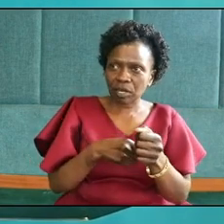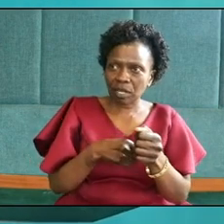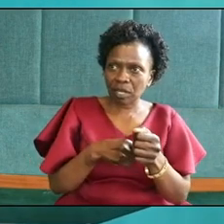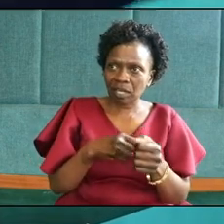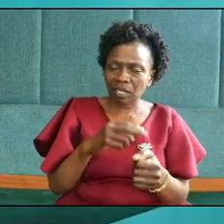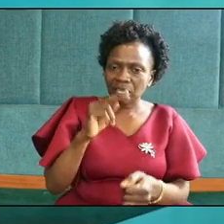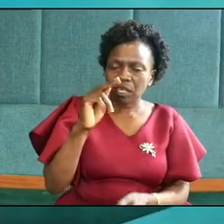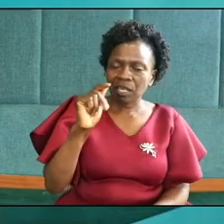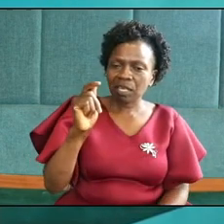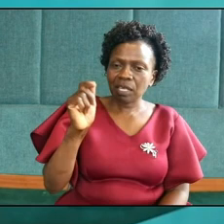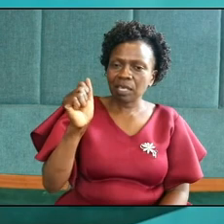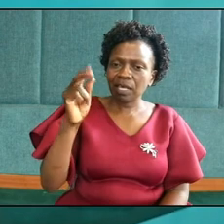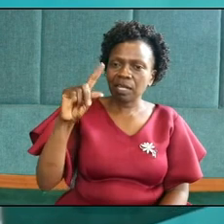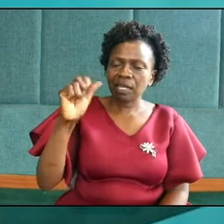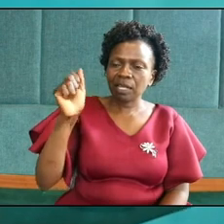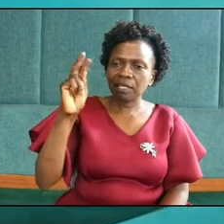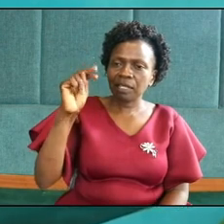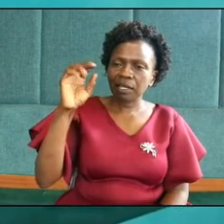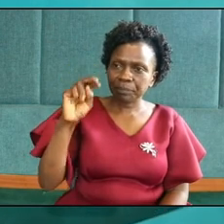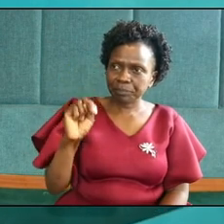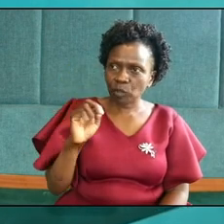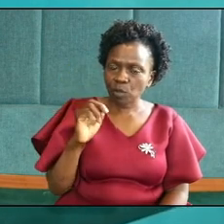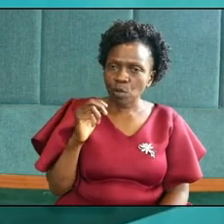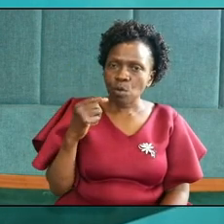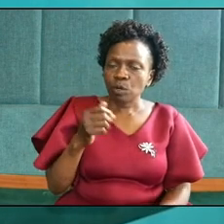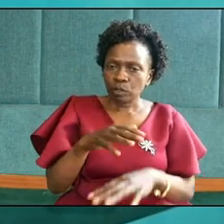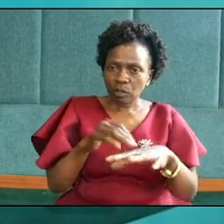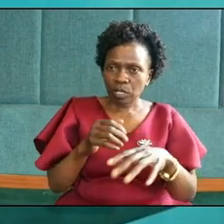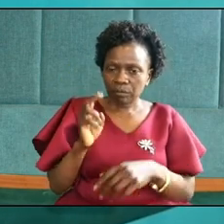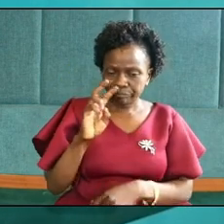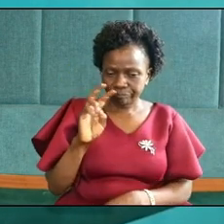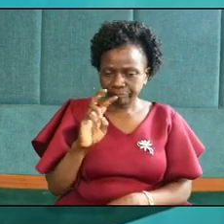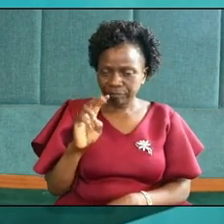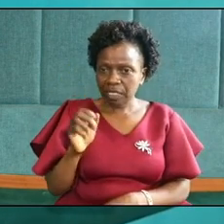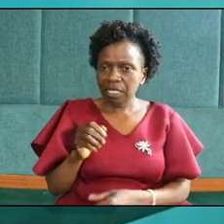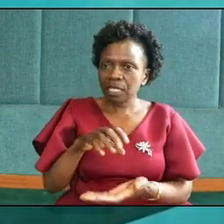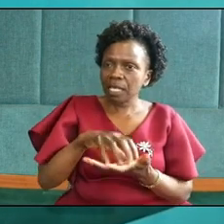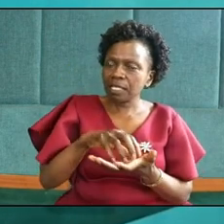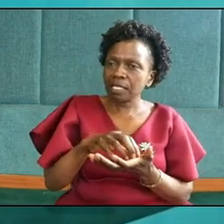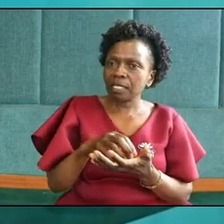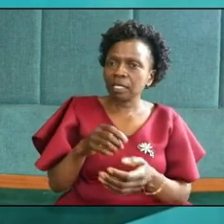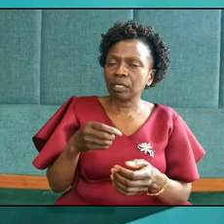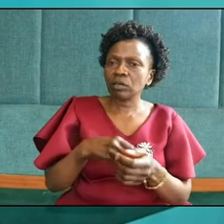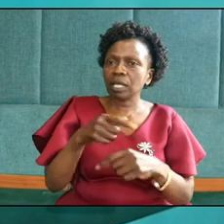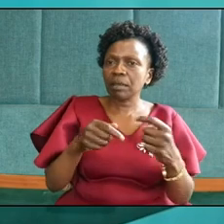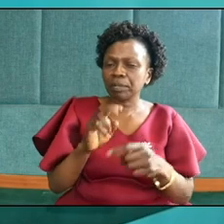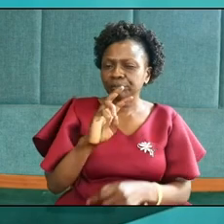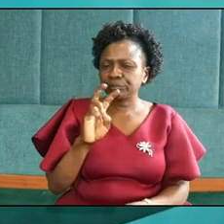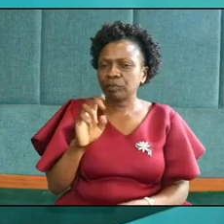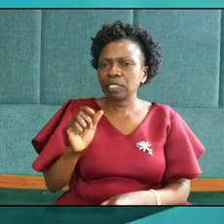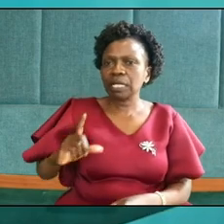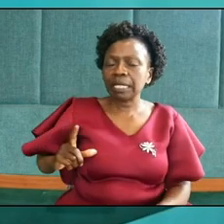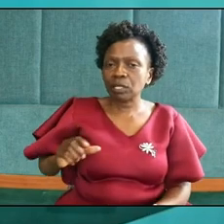neurospecialist, who was called in to examine this girl. Doctor looked through the bio of this